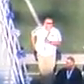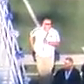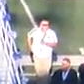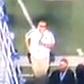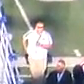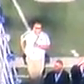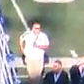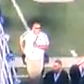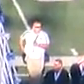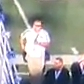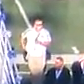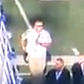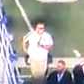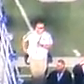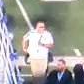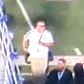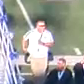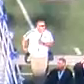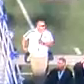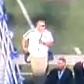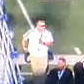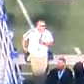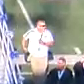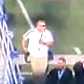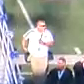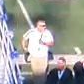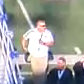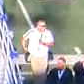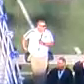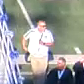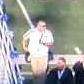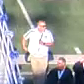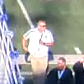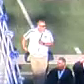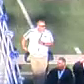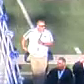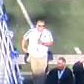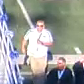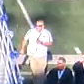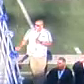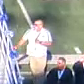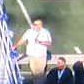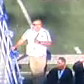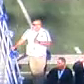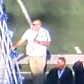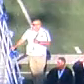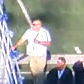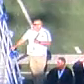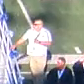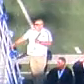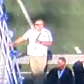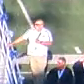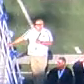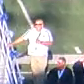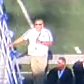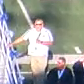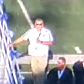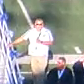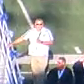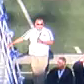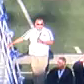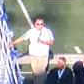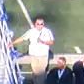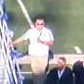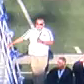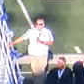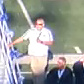helping to support her family. She speaks three languages, Mixteco, Spanish, and learned her third language, English.